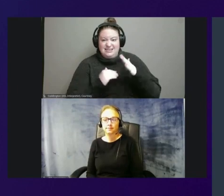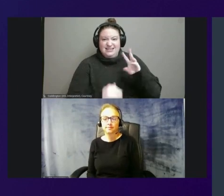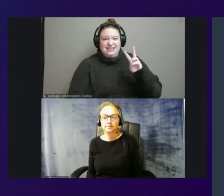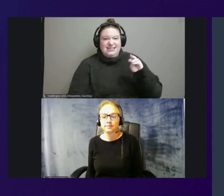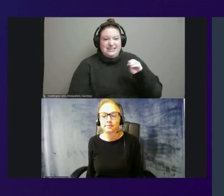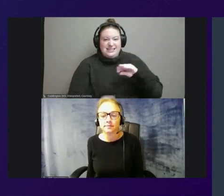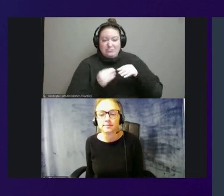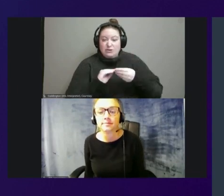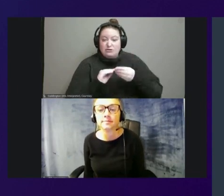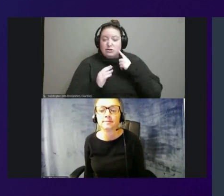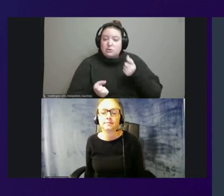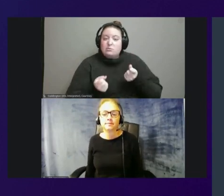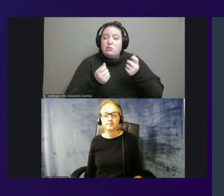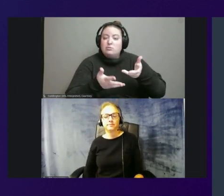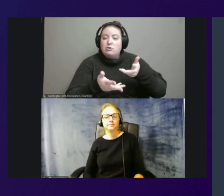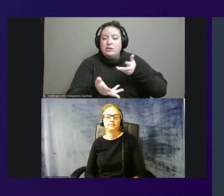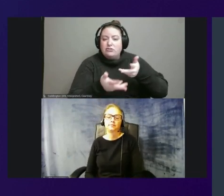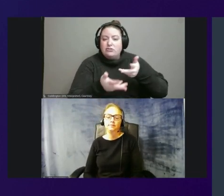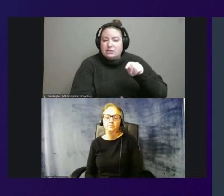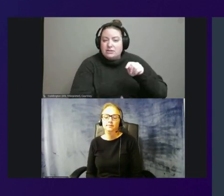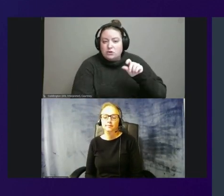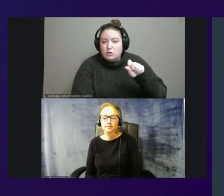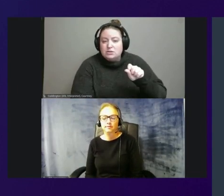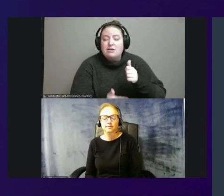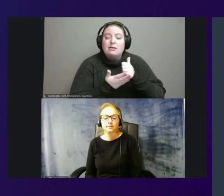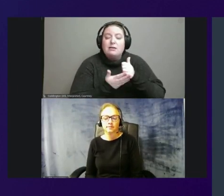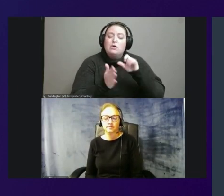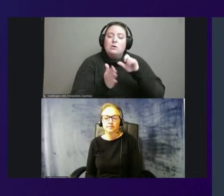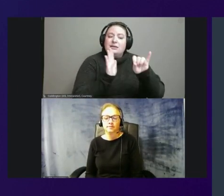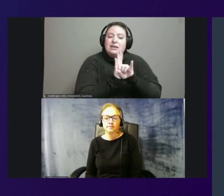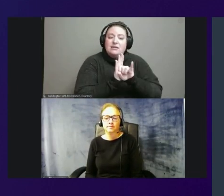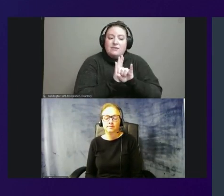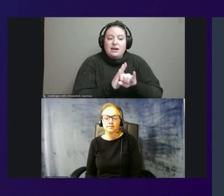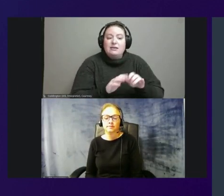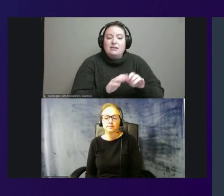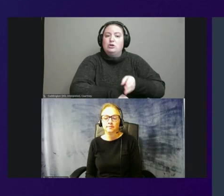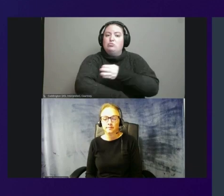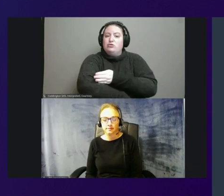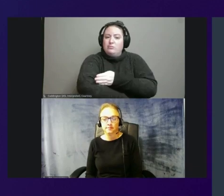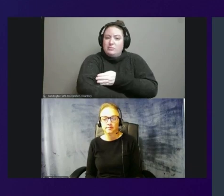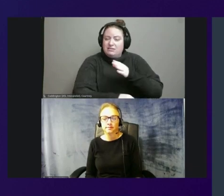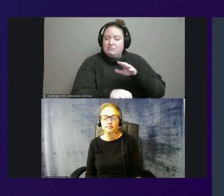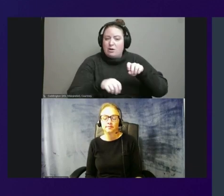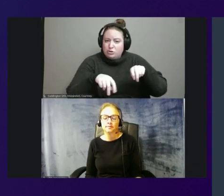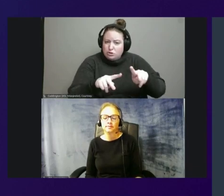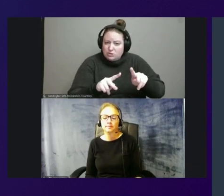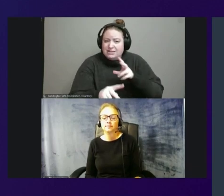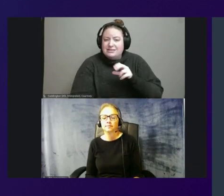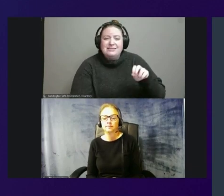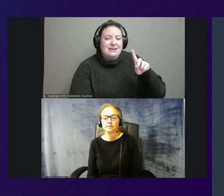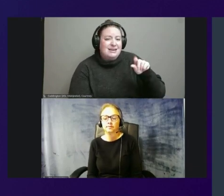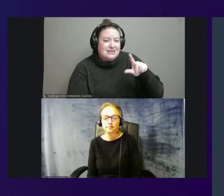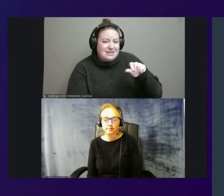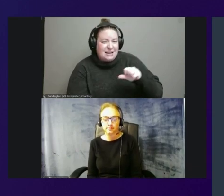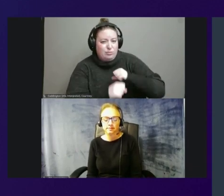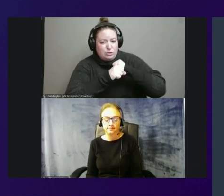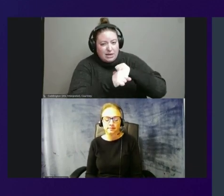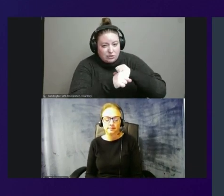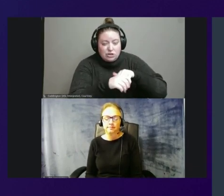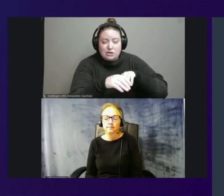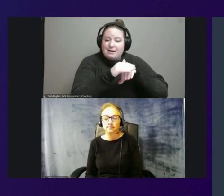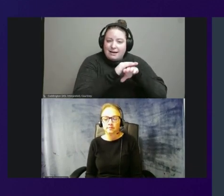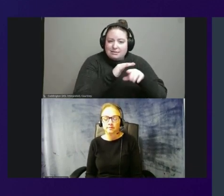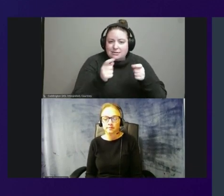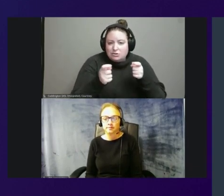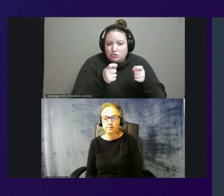interactive tools that help you identify improvement opportunities across cost optimization, but also data protection, access control,